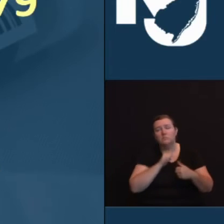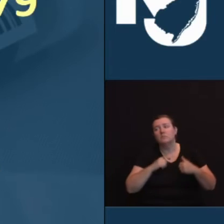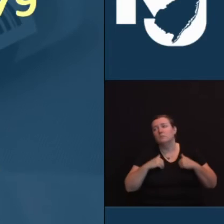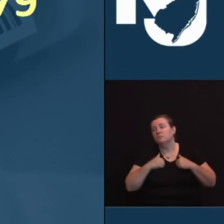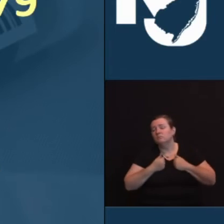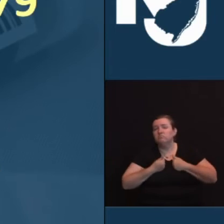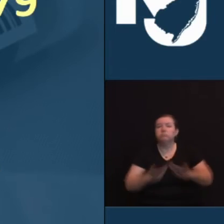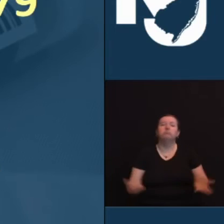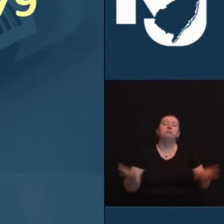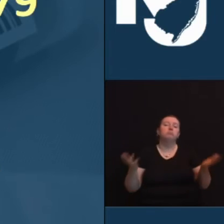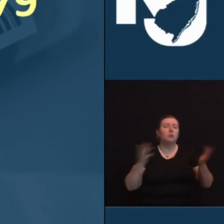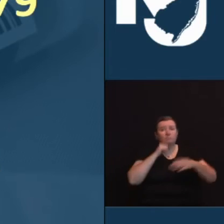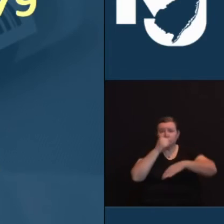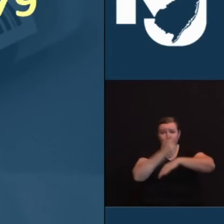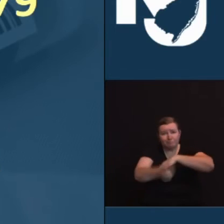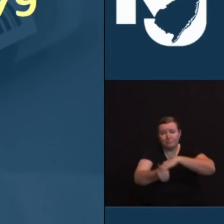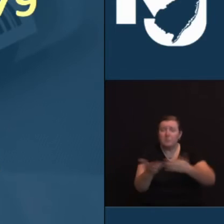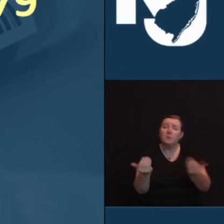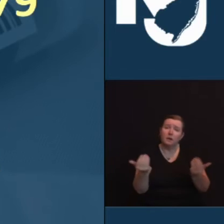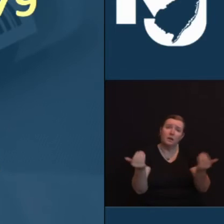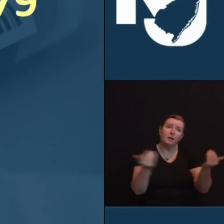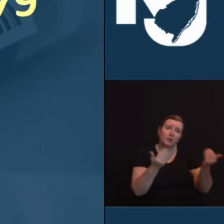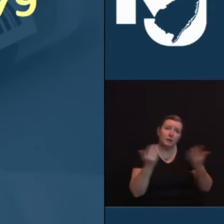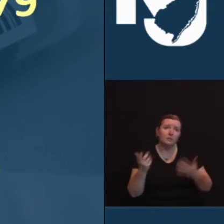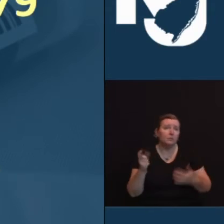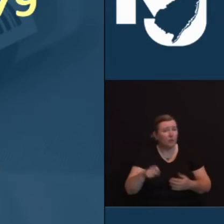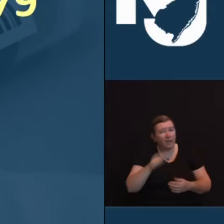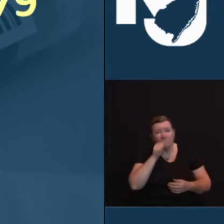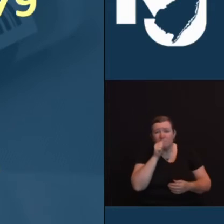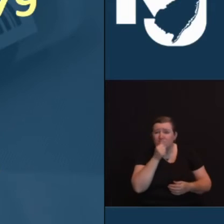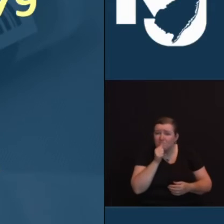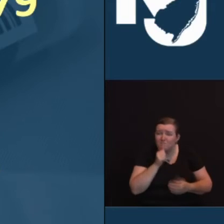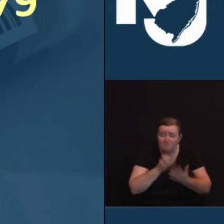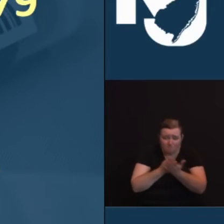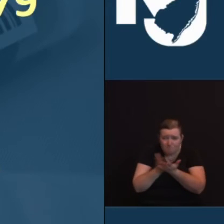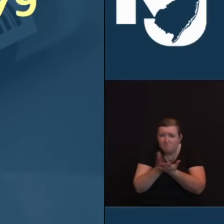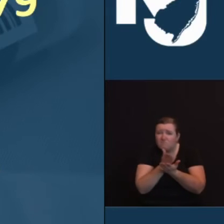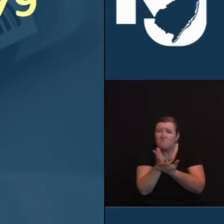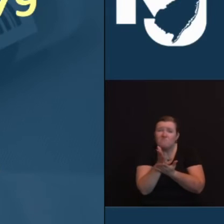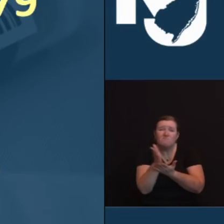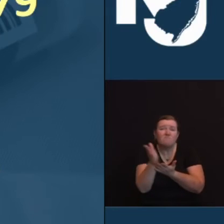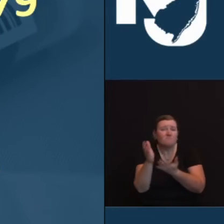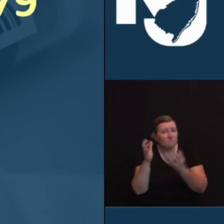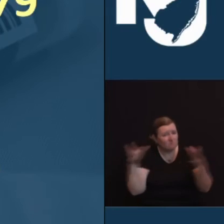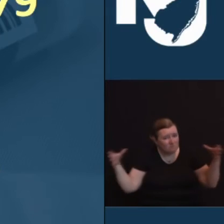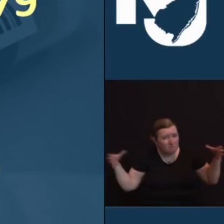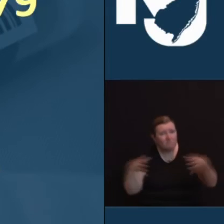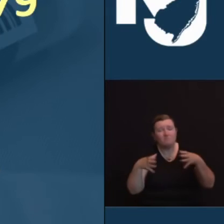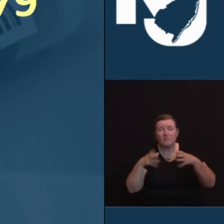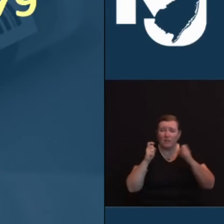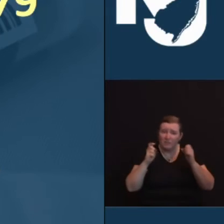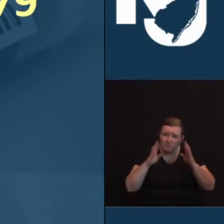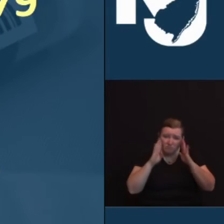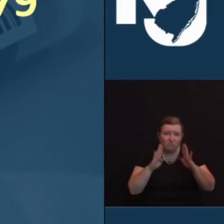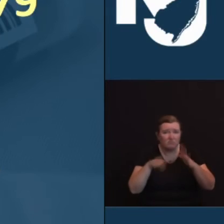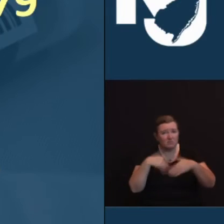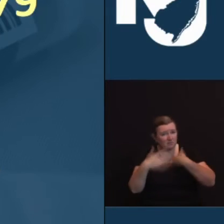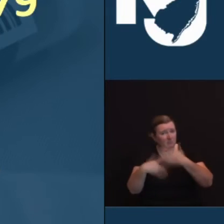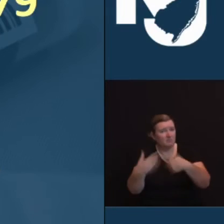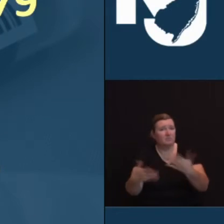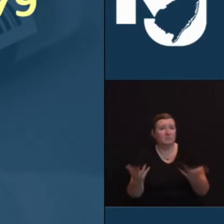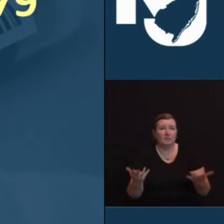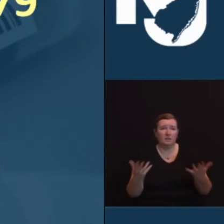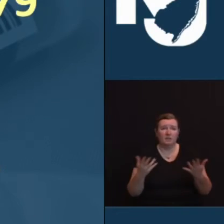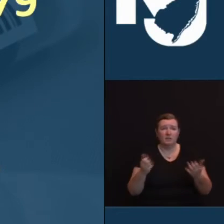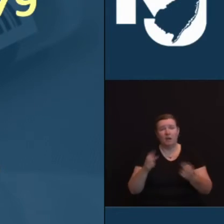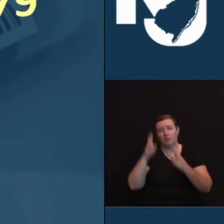I am. Who isn't? But we have got to bear down. We can do this. We must do this. And with that, let's honor 3 more